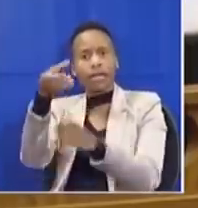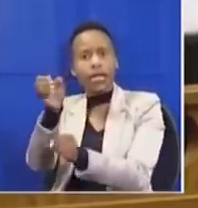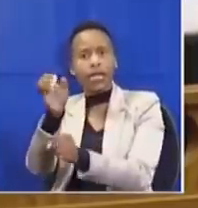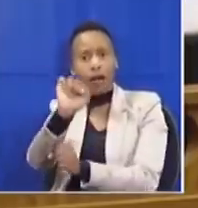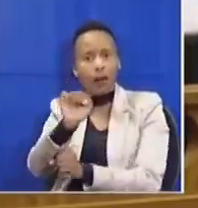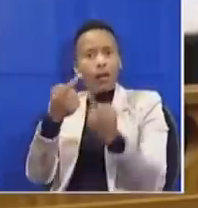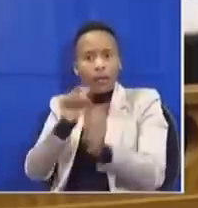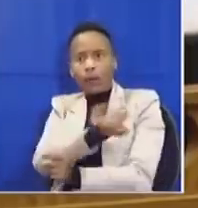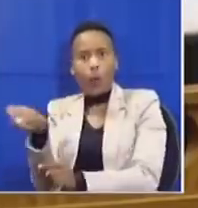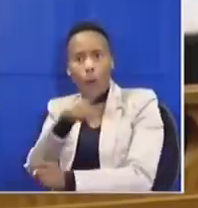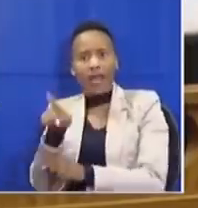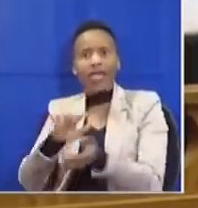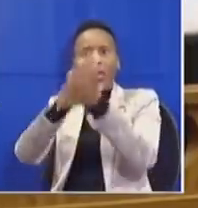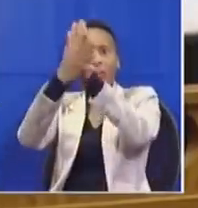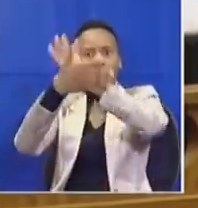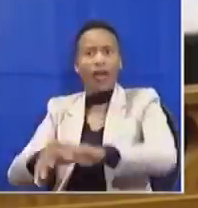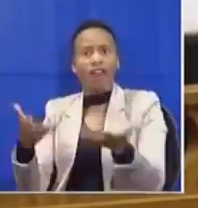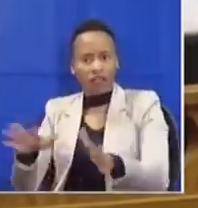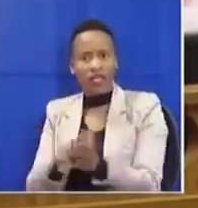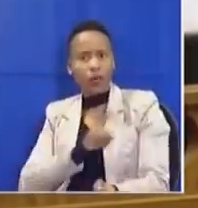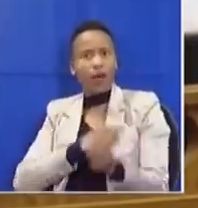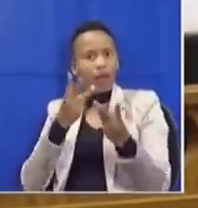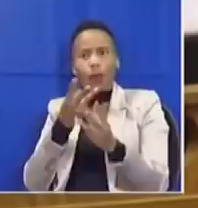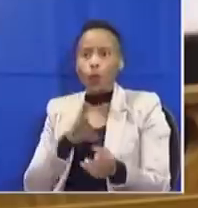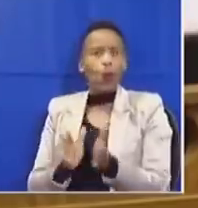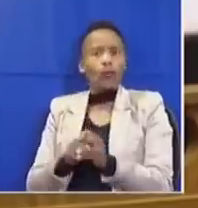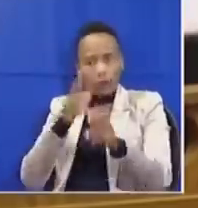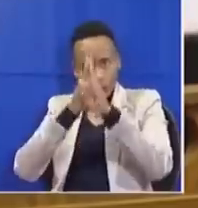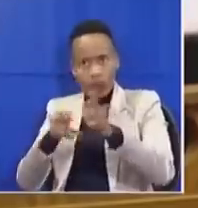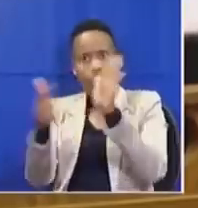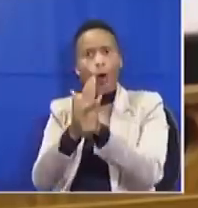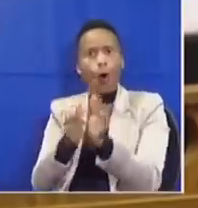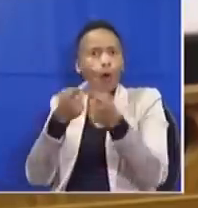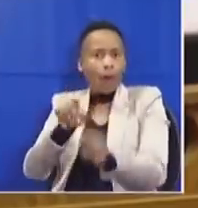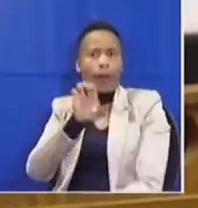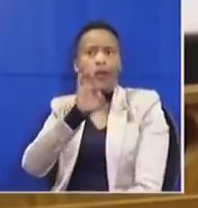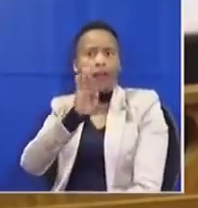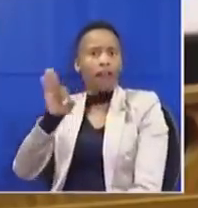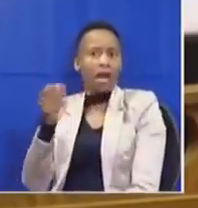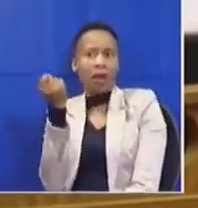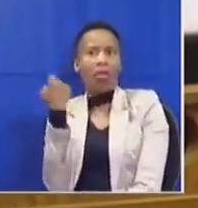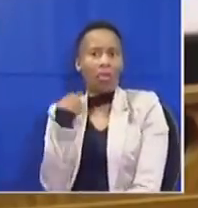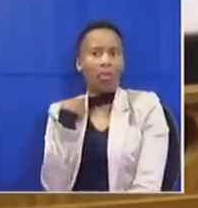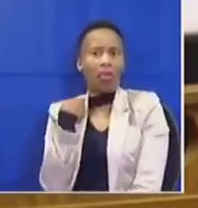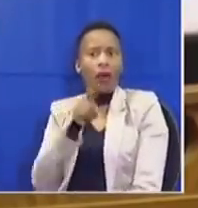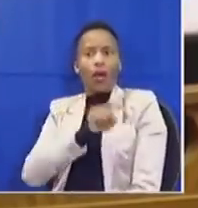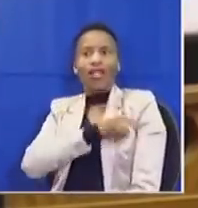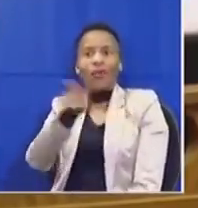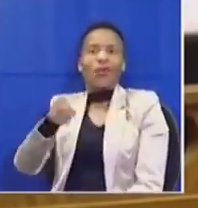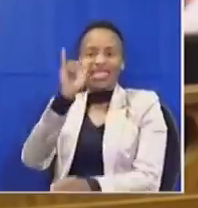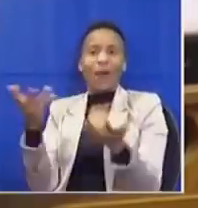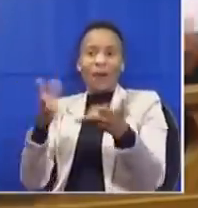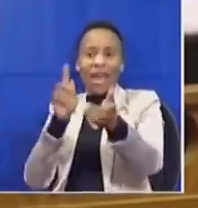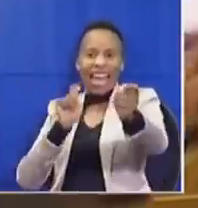was destroyed by lawlessness. But the EFF does not understand that because they are still in a revolution.